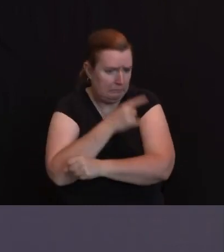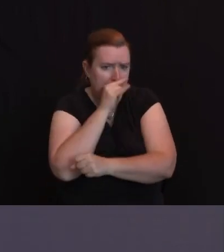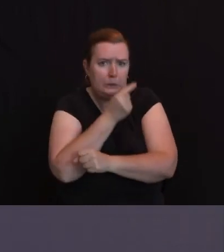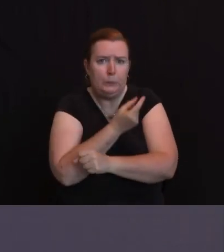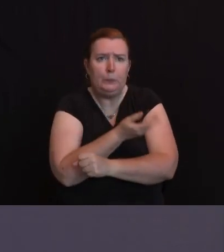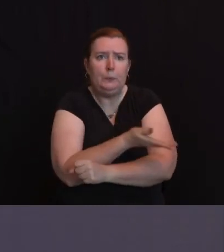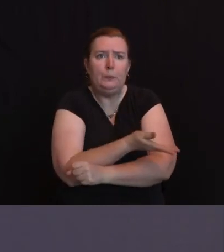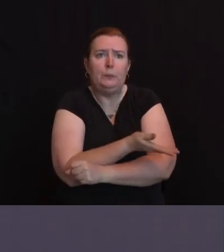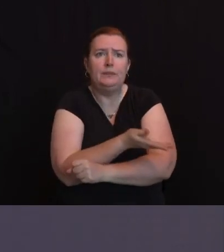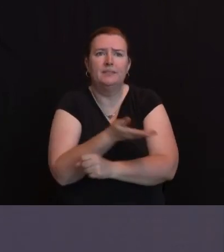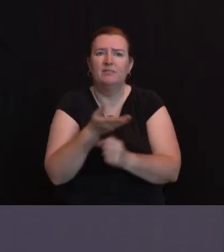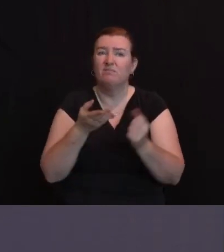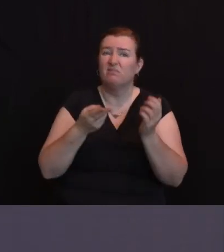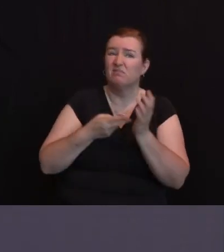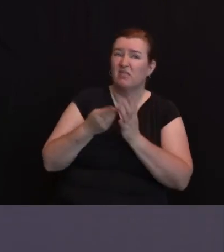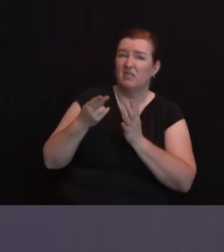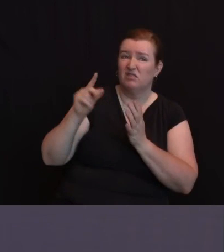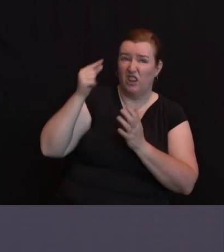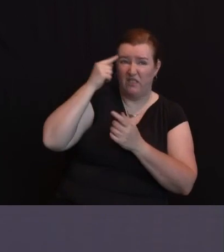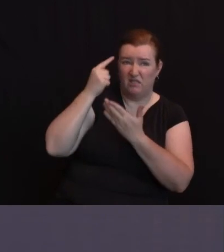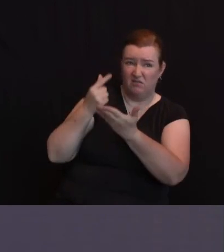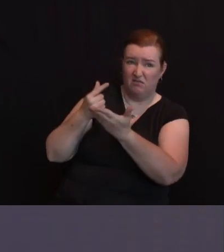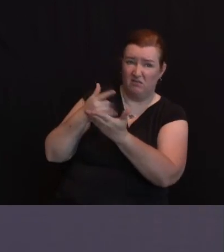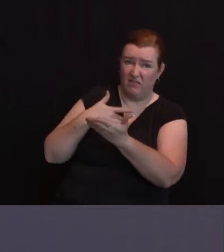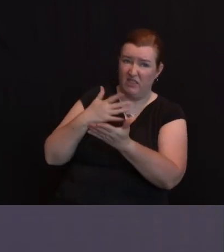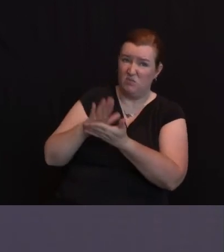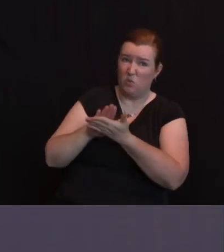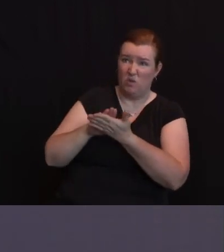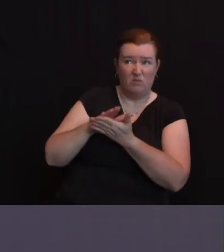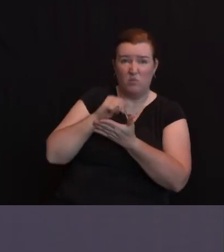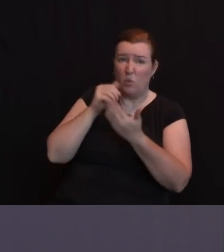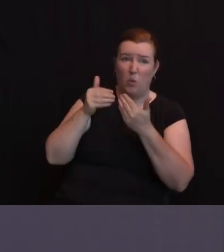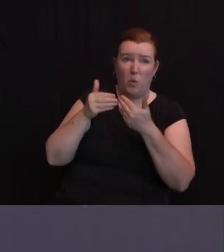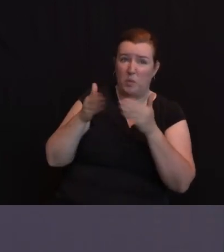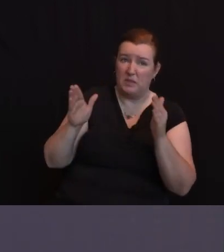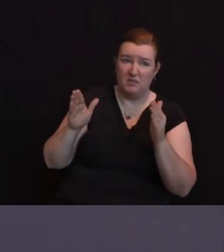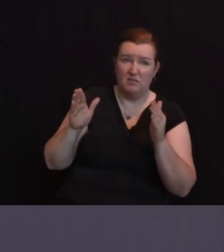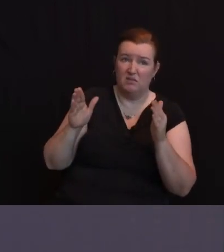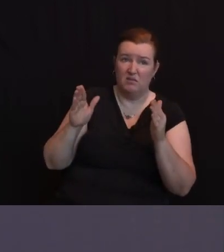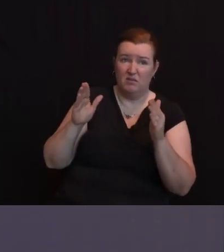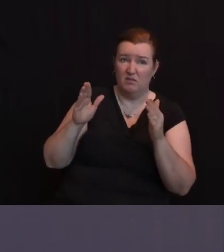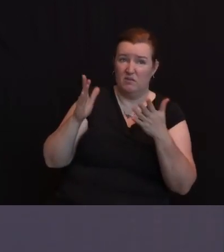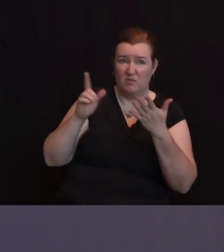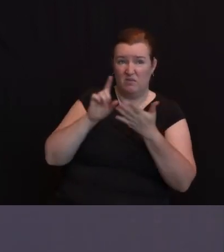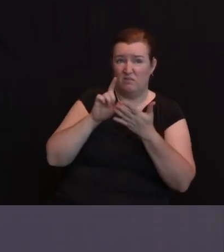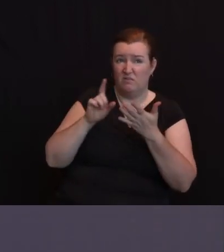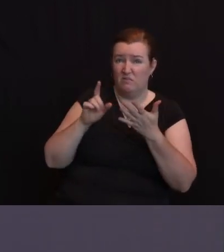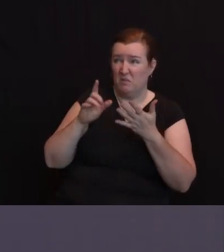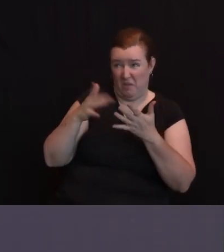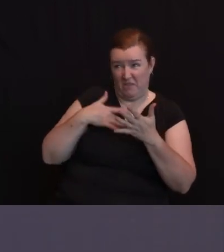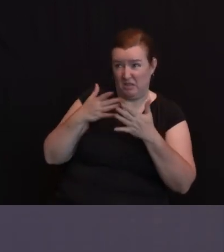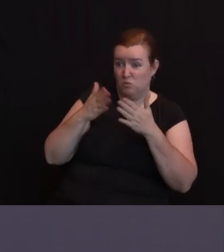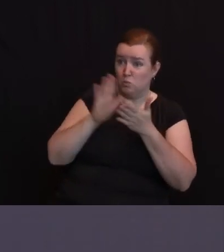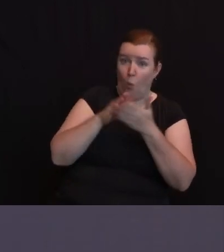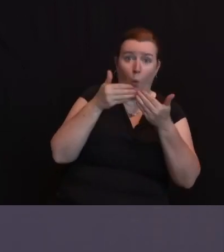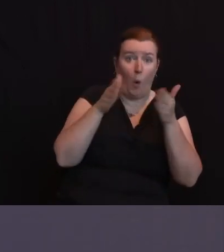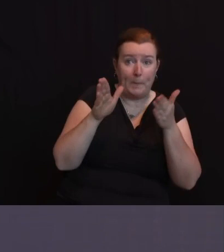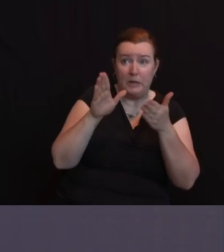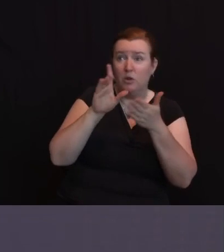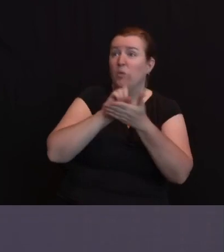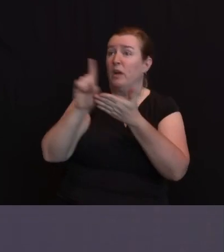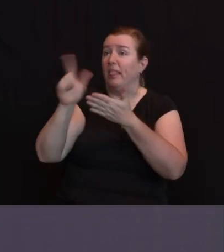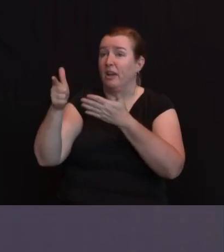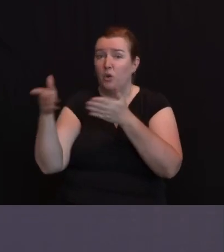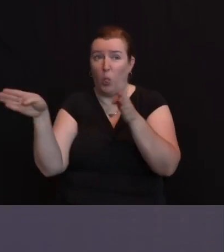that schools just may not open or may open for a week and then they're going to have to close? Is this something that you're concerned about? Have you thought